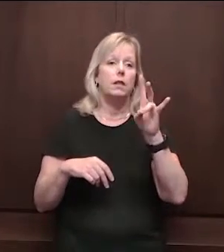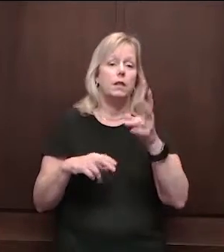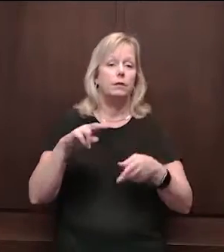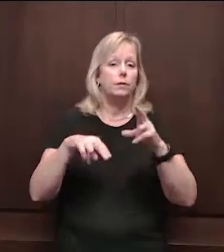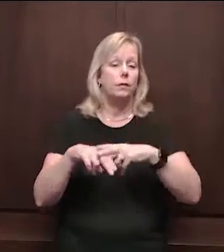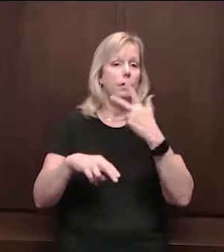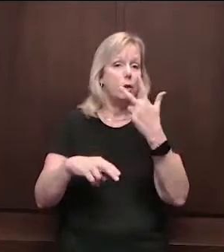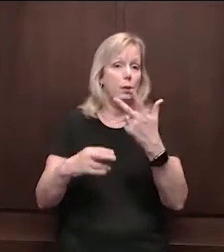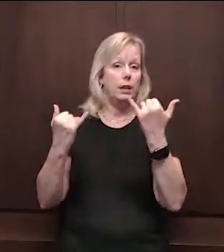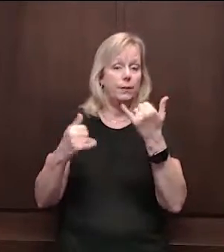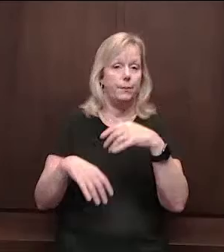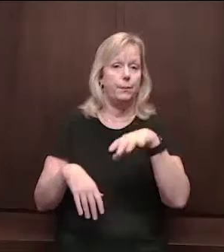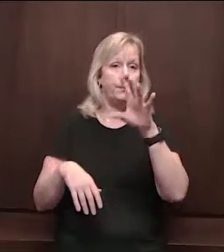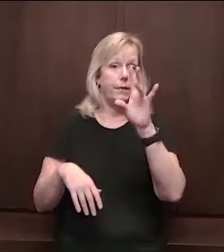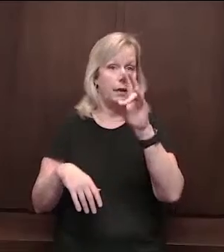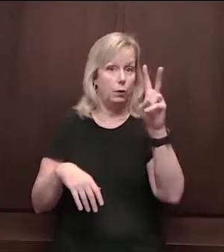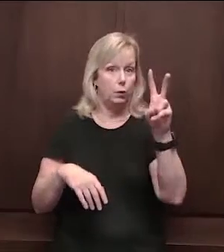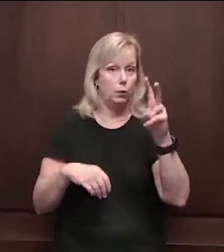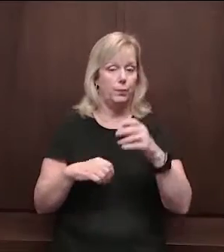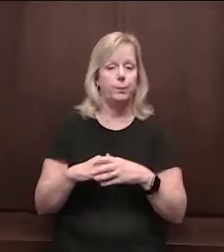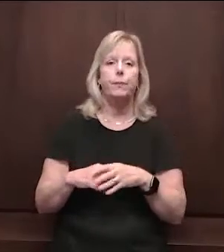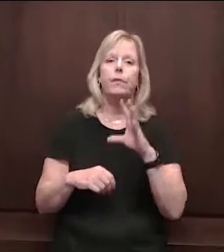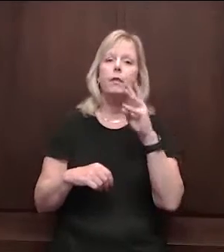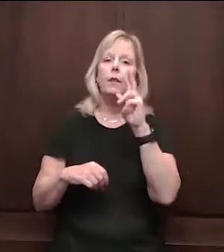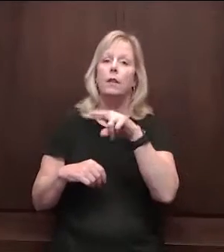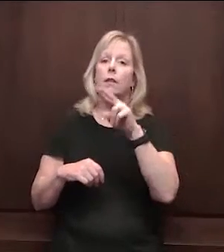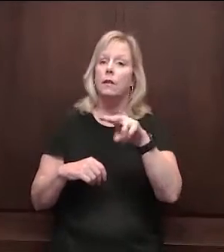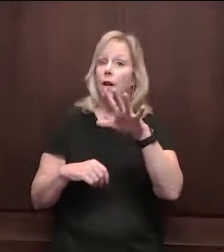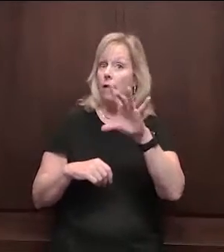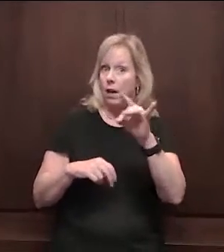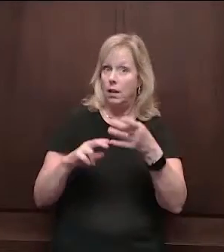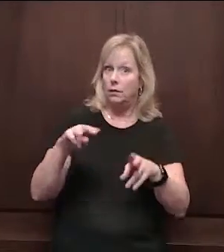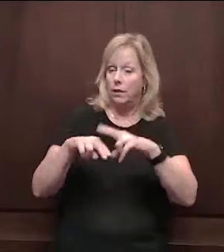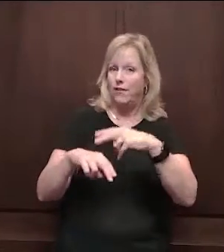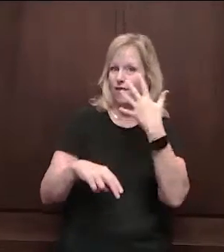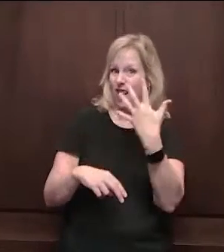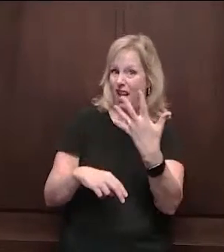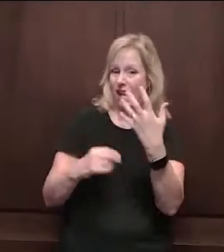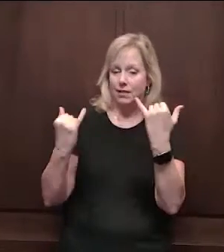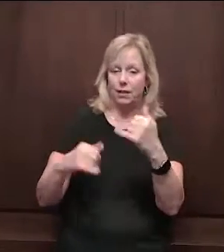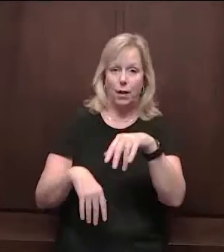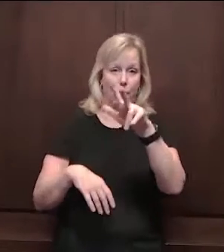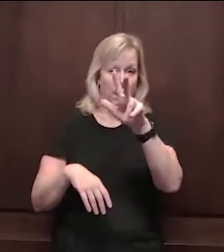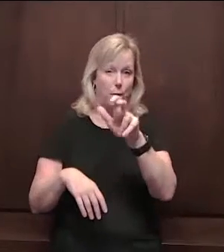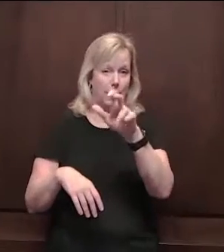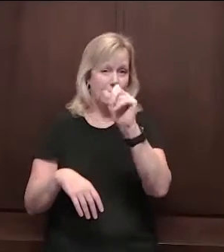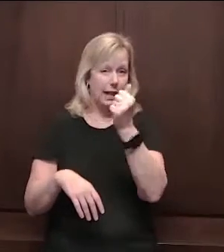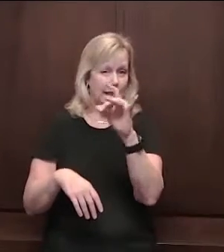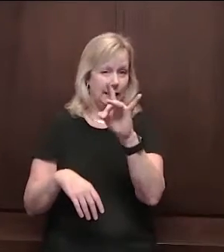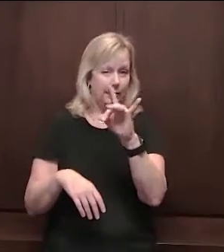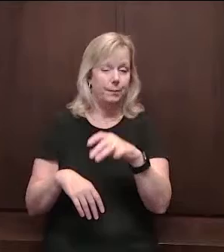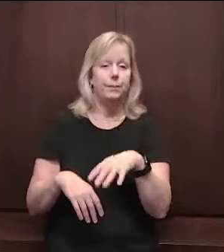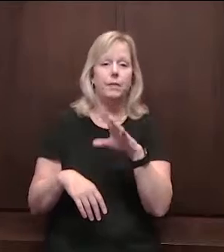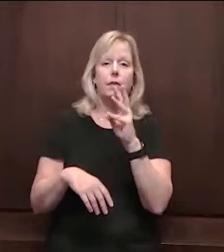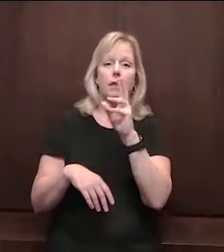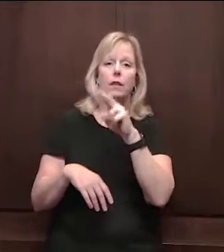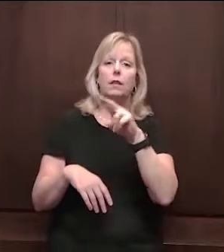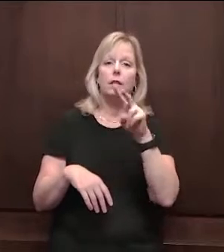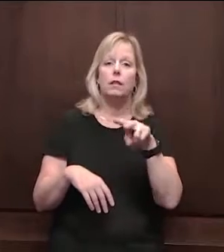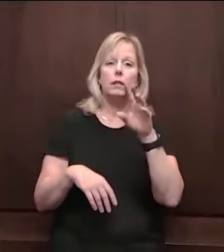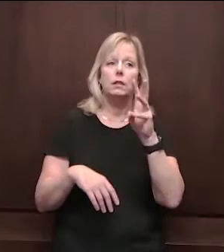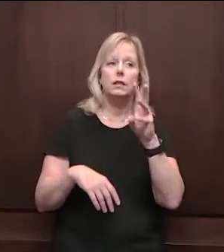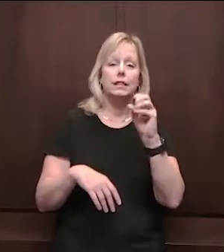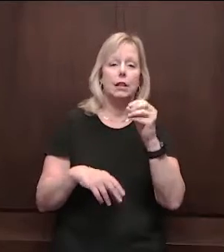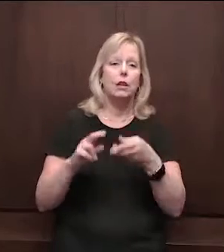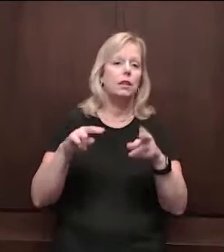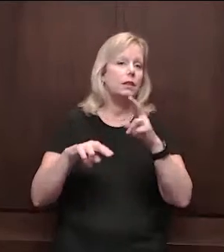62257, up 3 to 72. 62258, up 5 to 318.